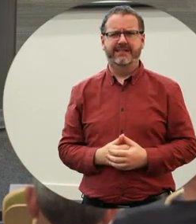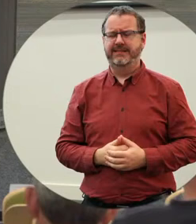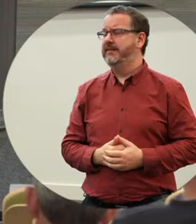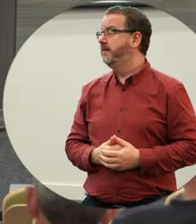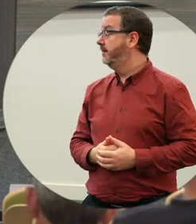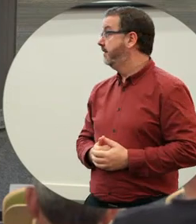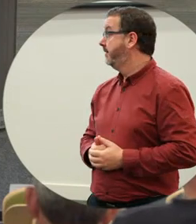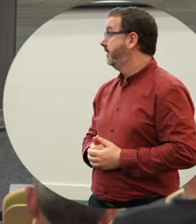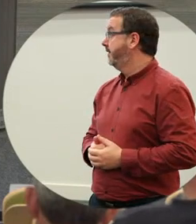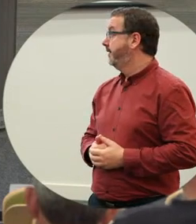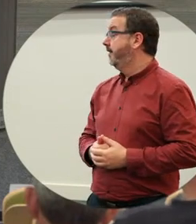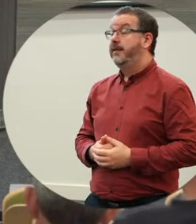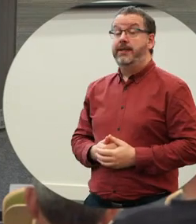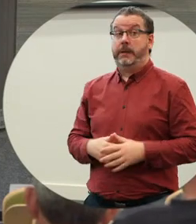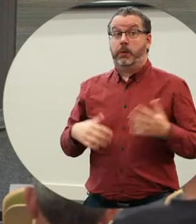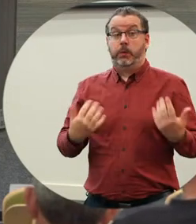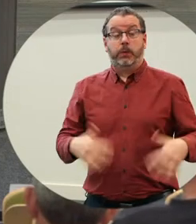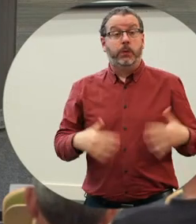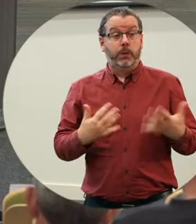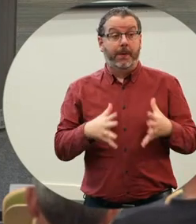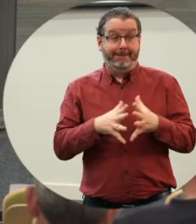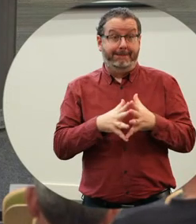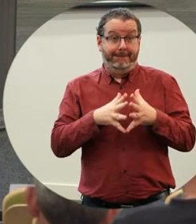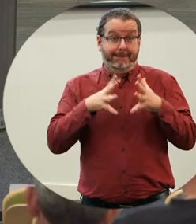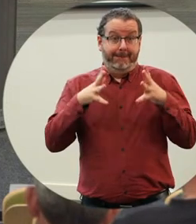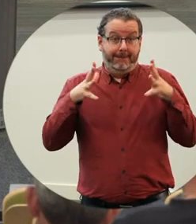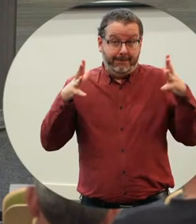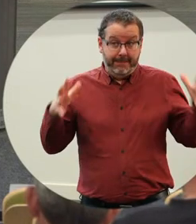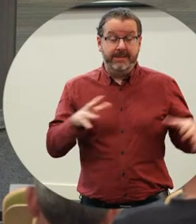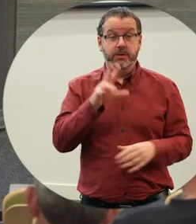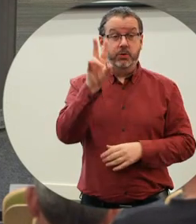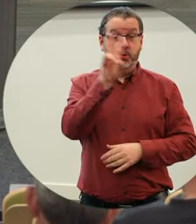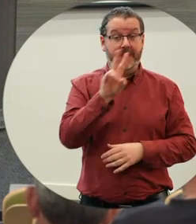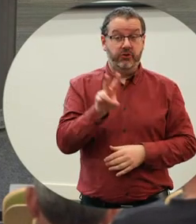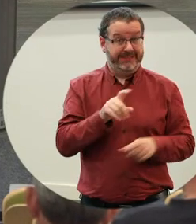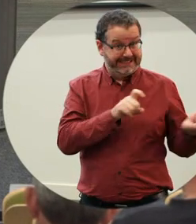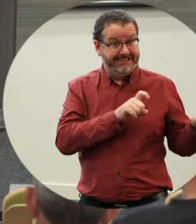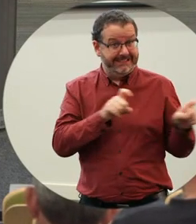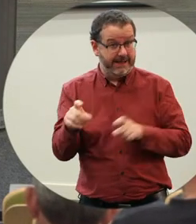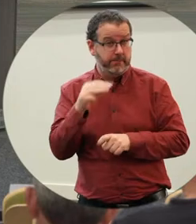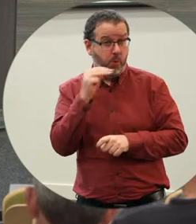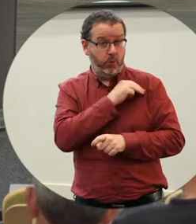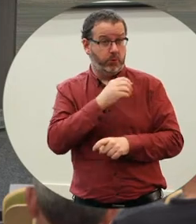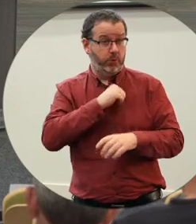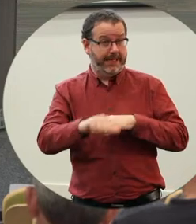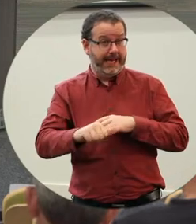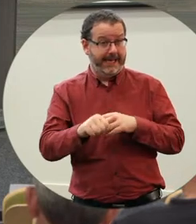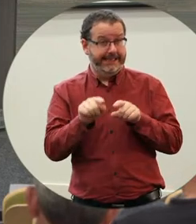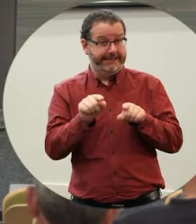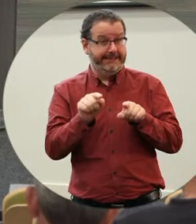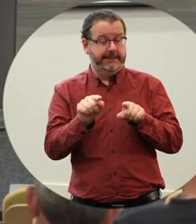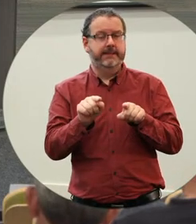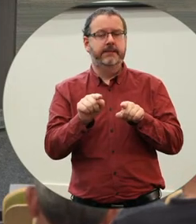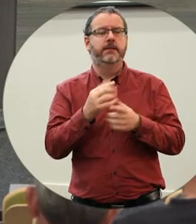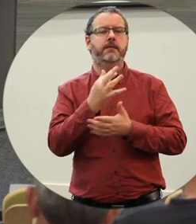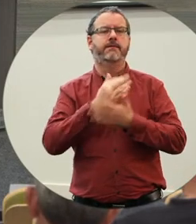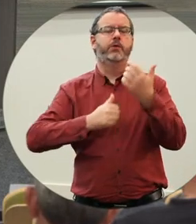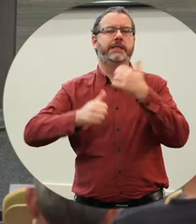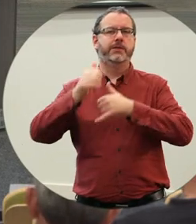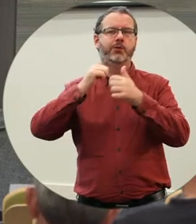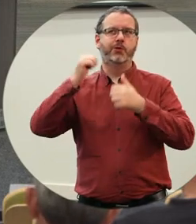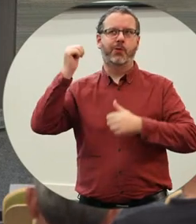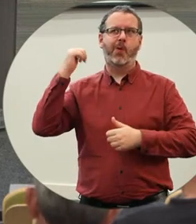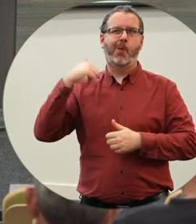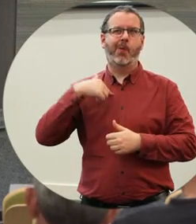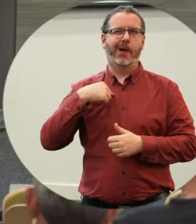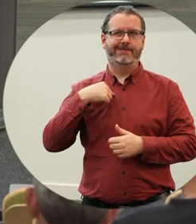that's a very profound question, and it has echoes still today. And a couple of years back, as you saw, when they